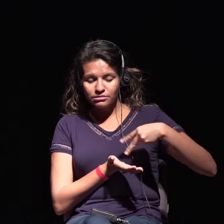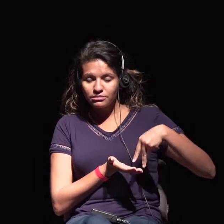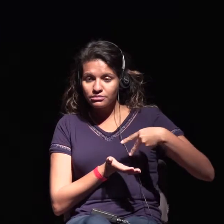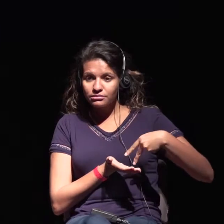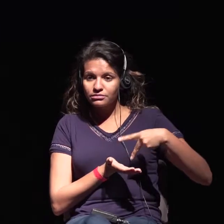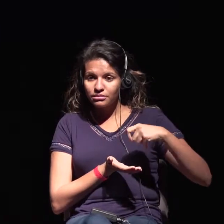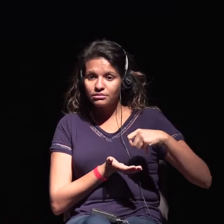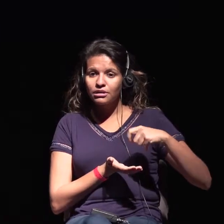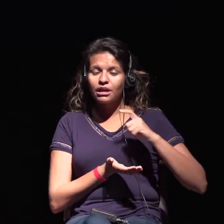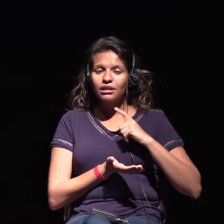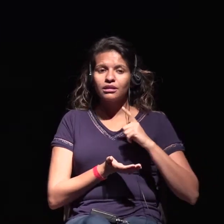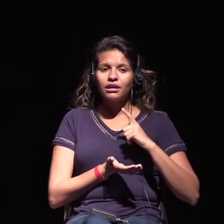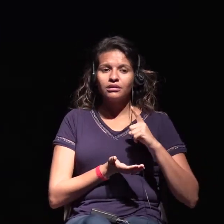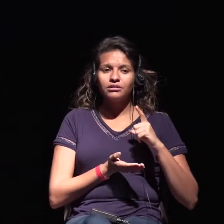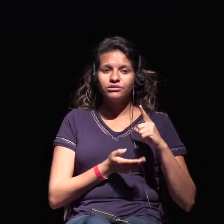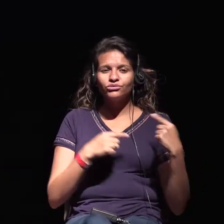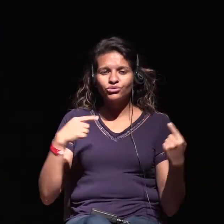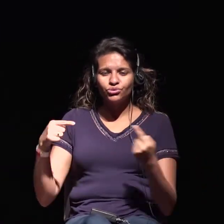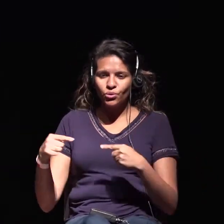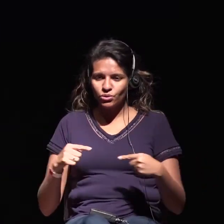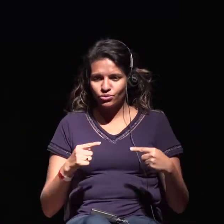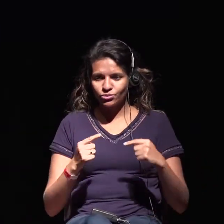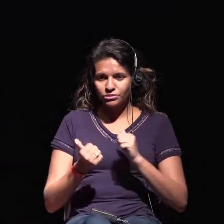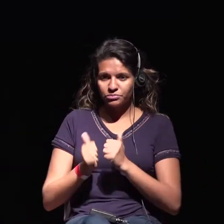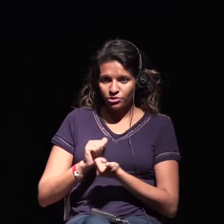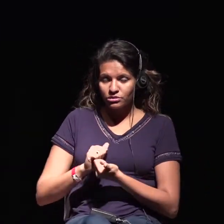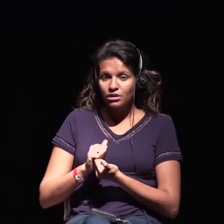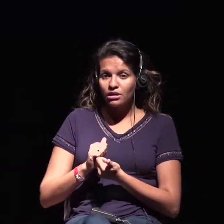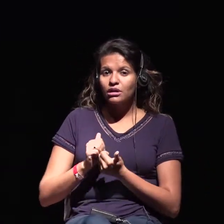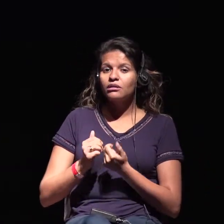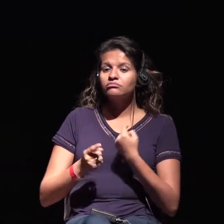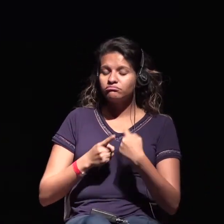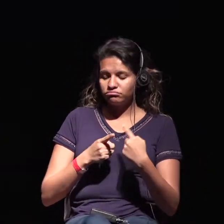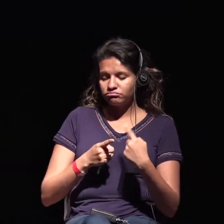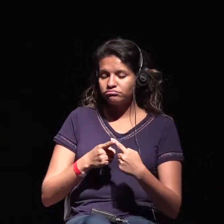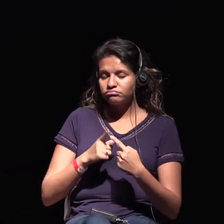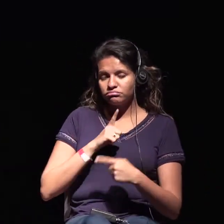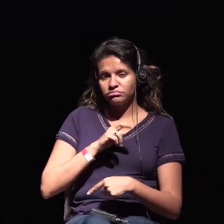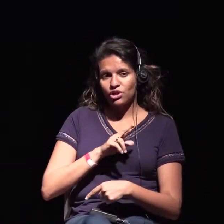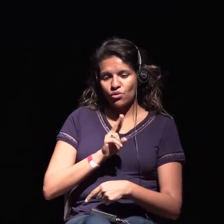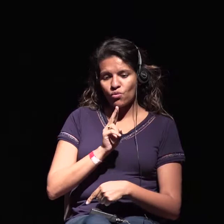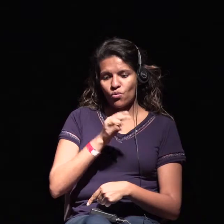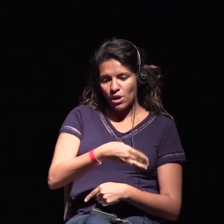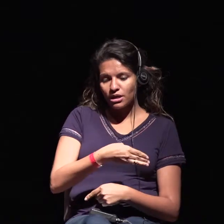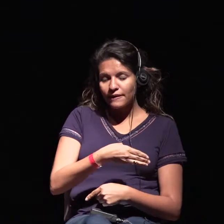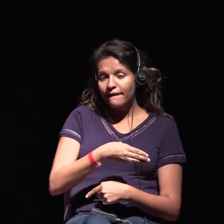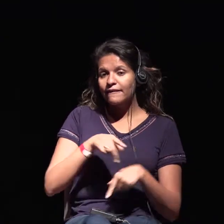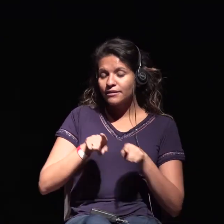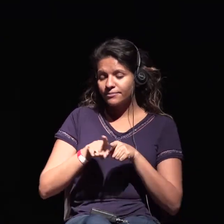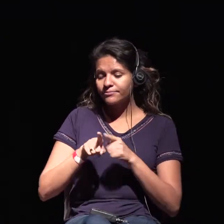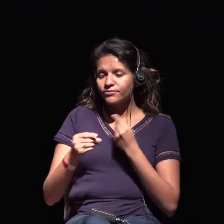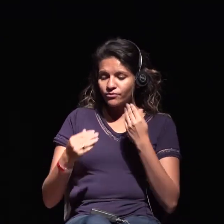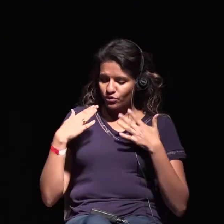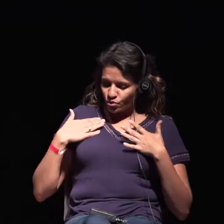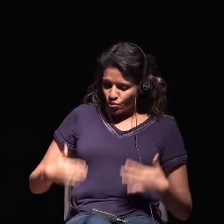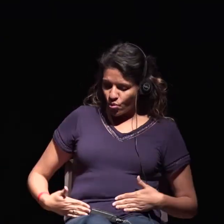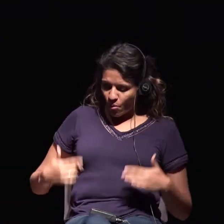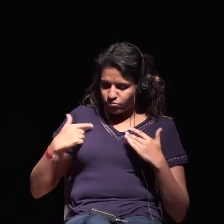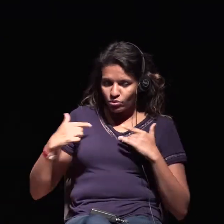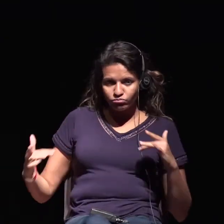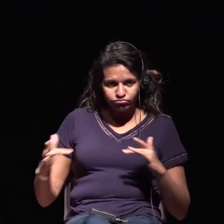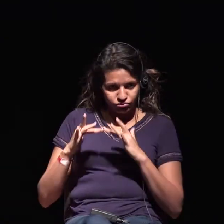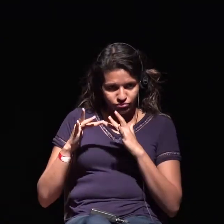its relationship to specifically raced and gendered bodies, especially as a piece like We Shall Run was in